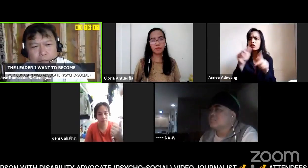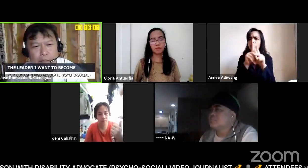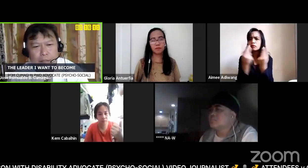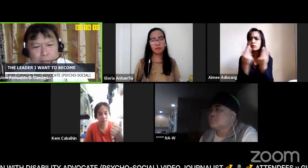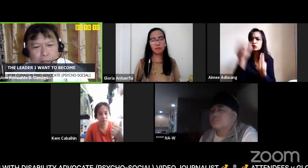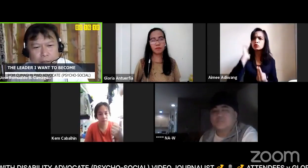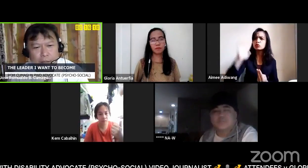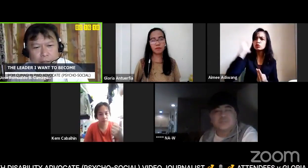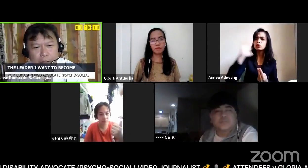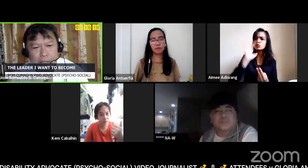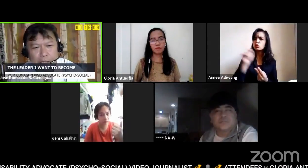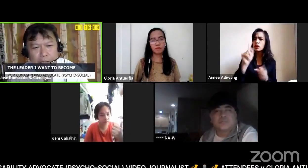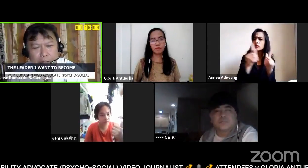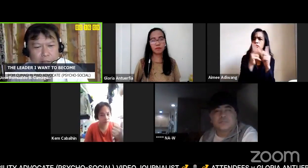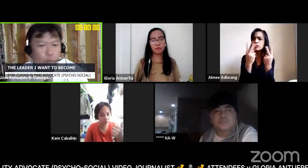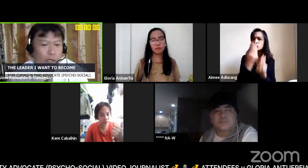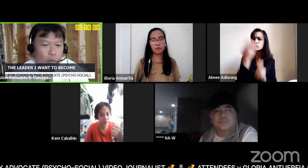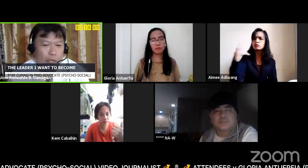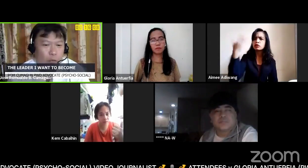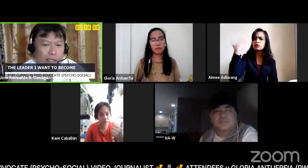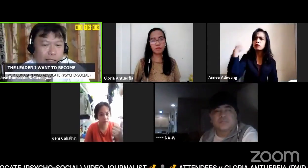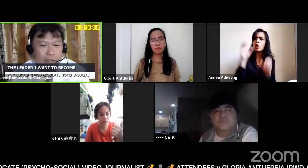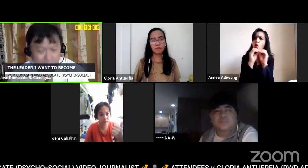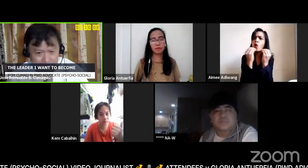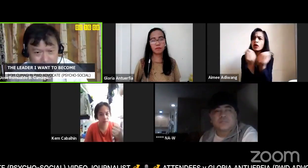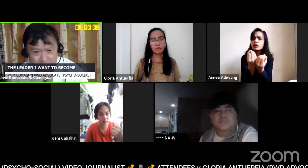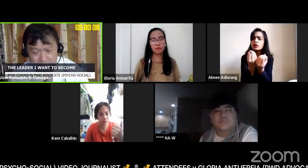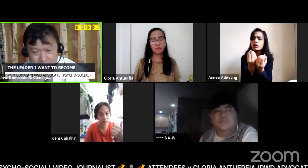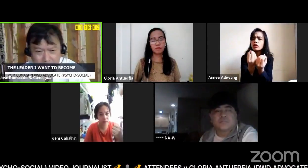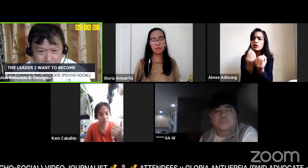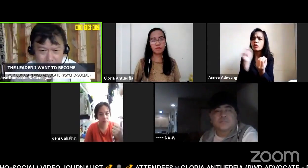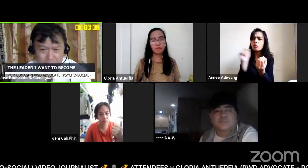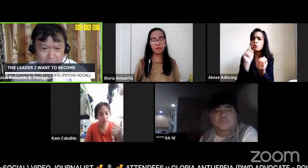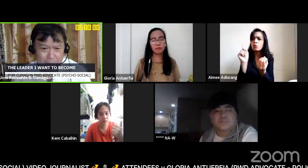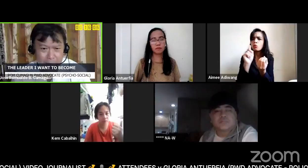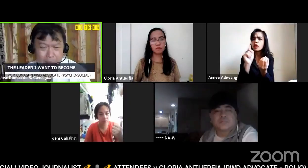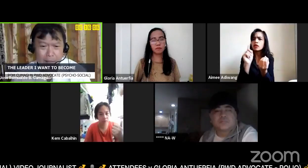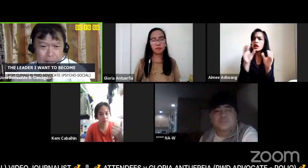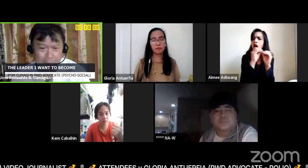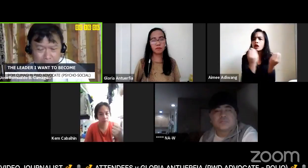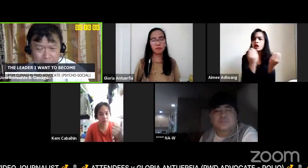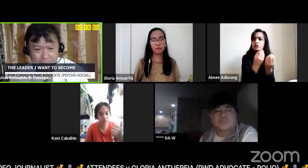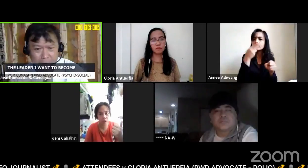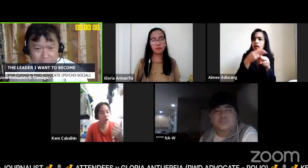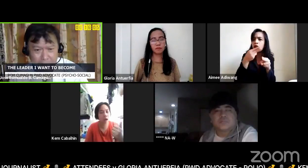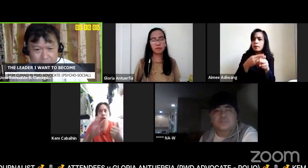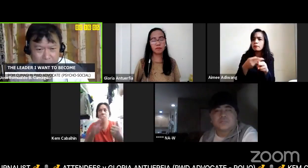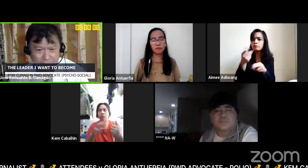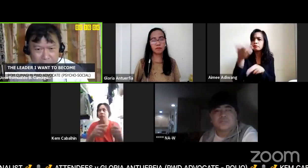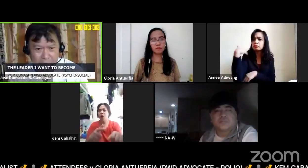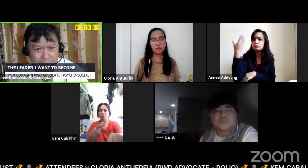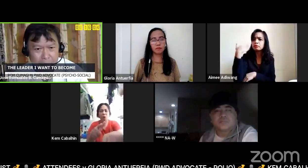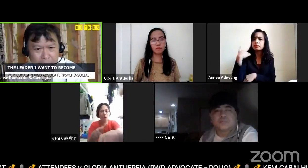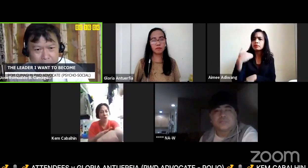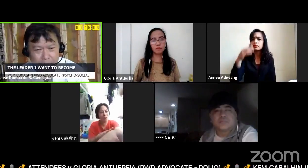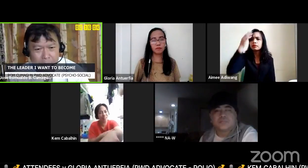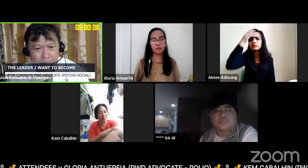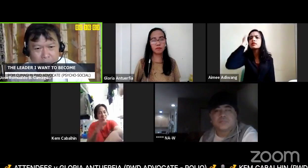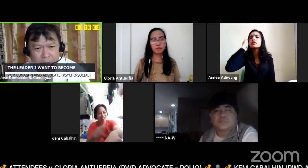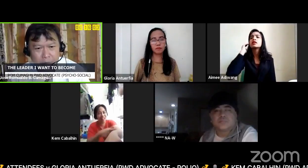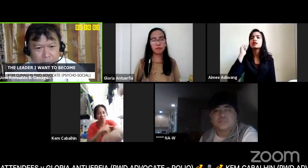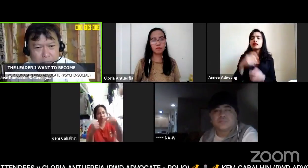before in the organization? And what is the organization that you held an officer position?